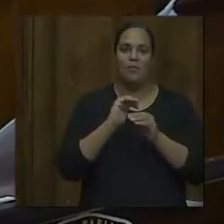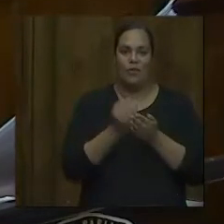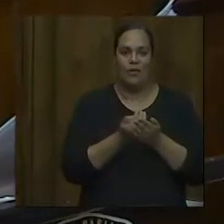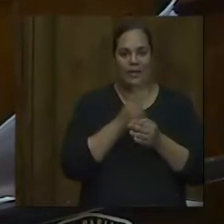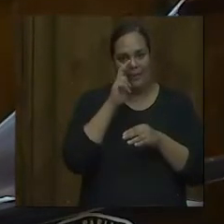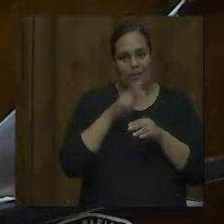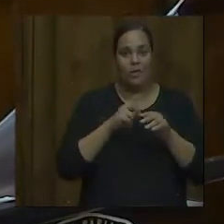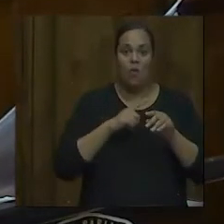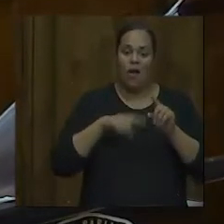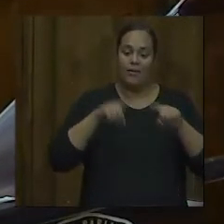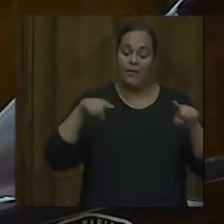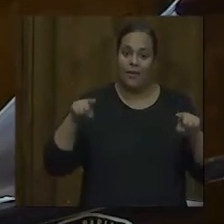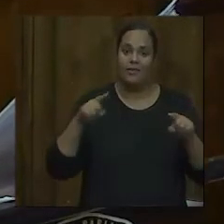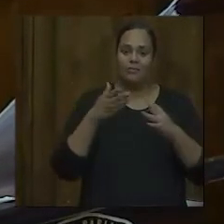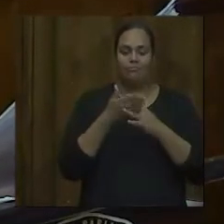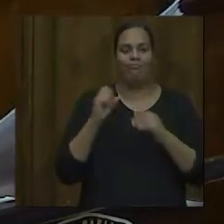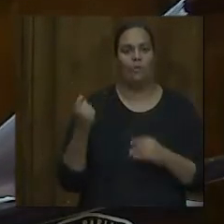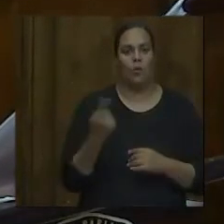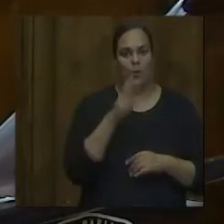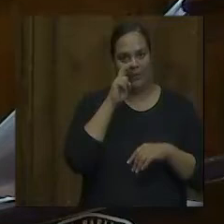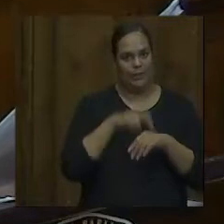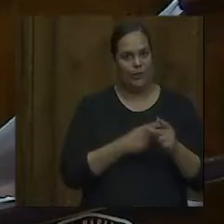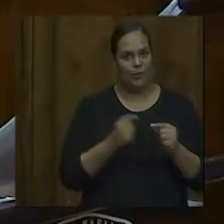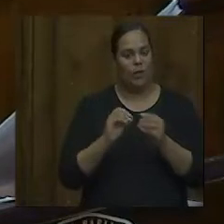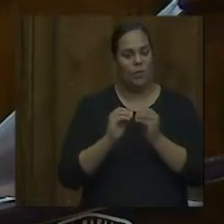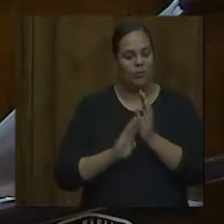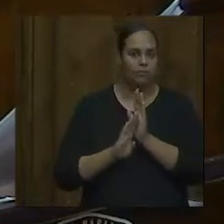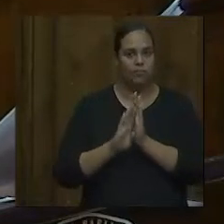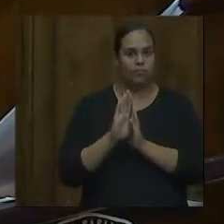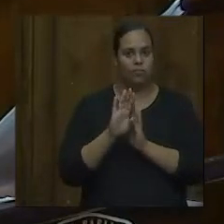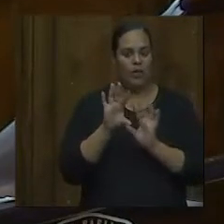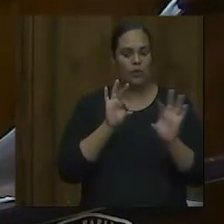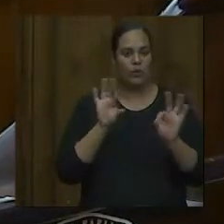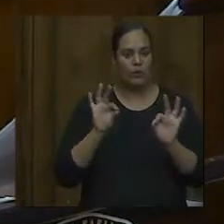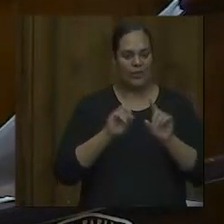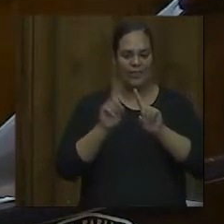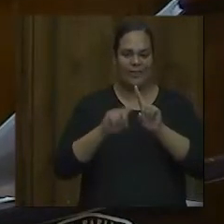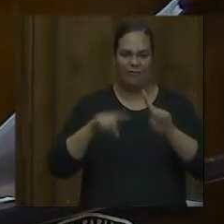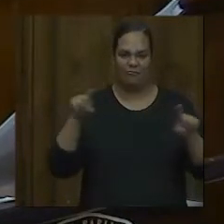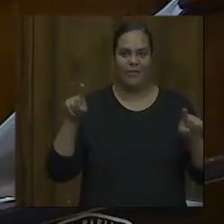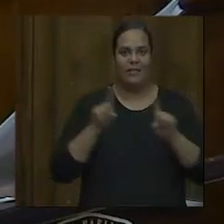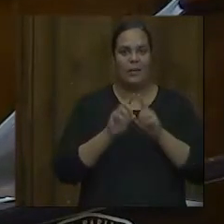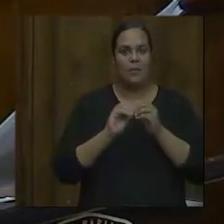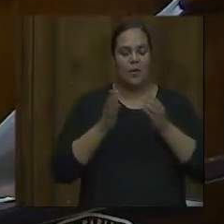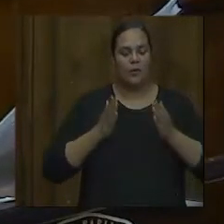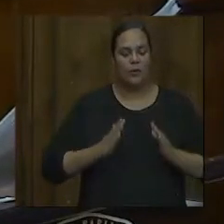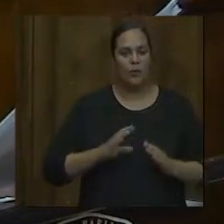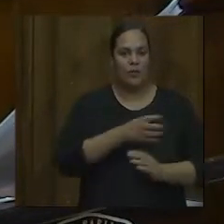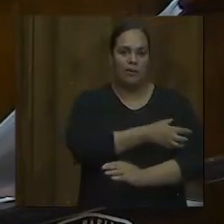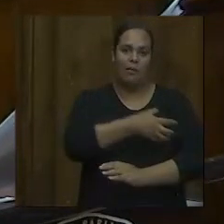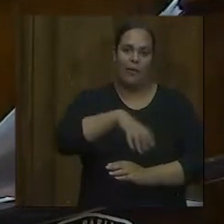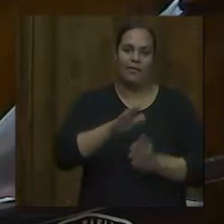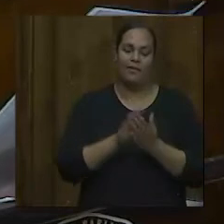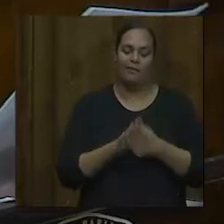By making diversity accessible to all, it increases our range of choice and helps nurture human capacities